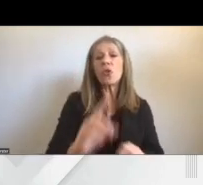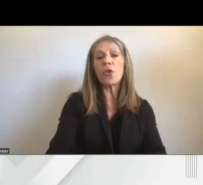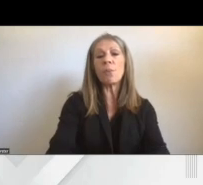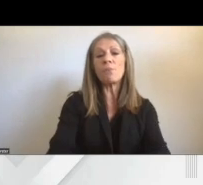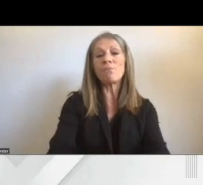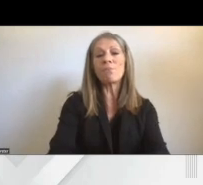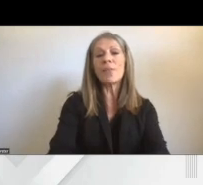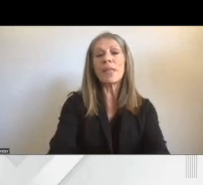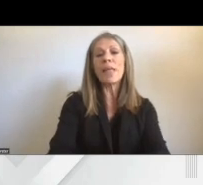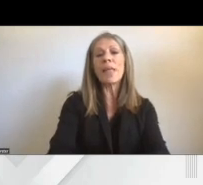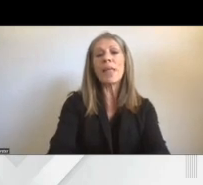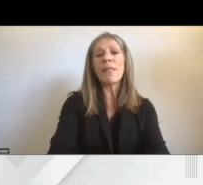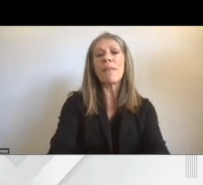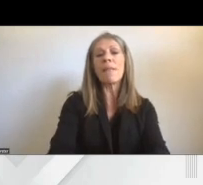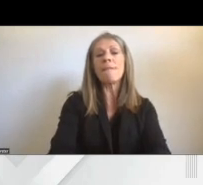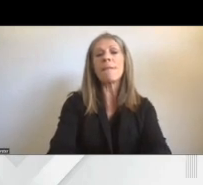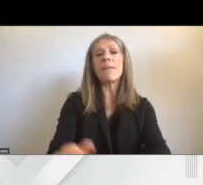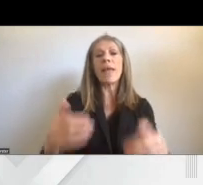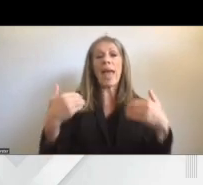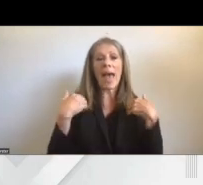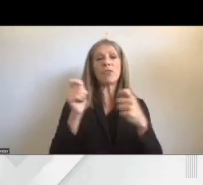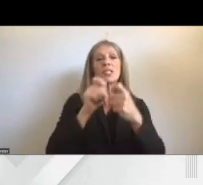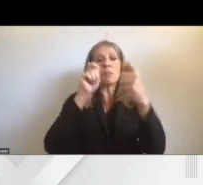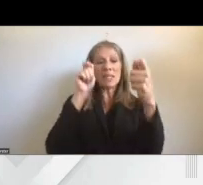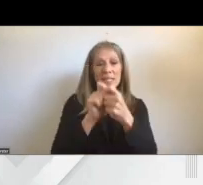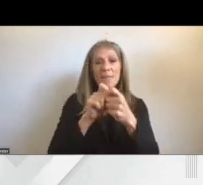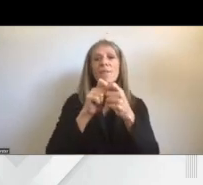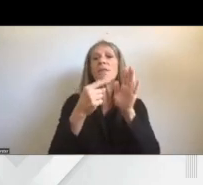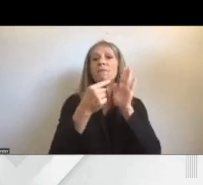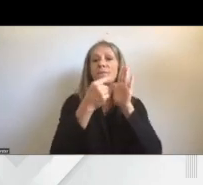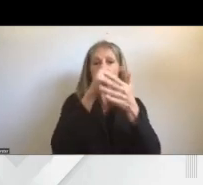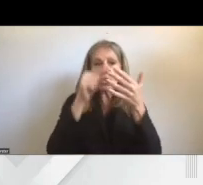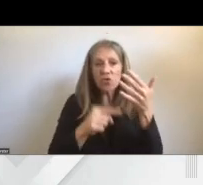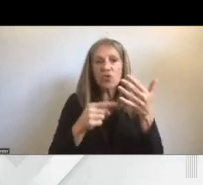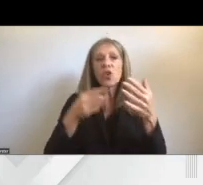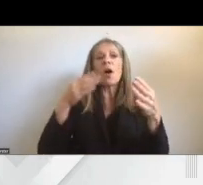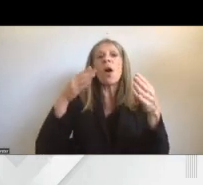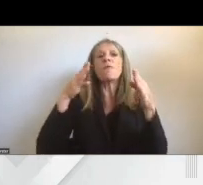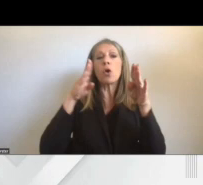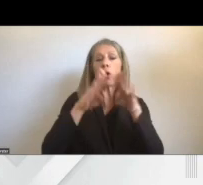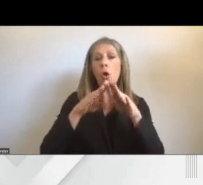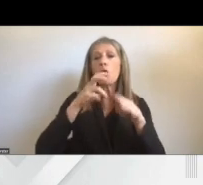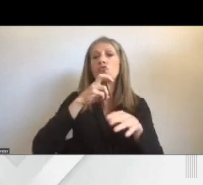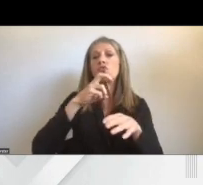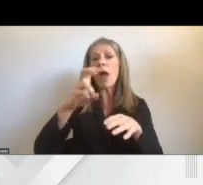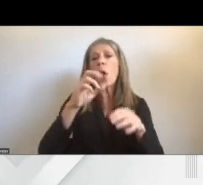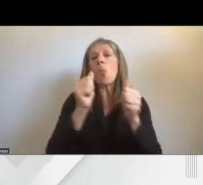the basic accessibility features of the closed route without being overly burdensome.